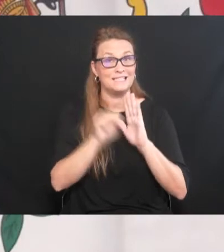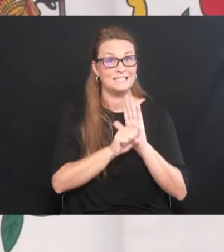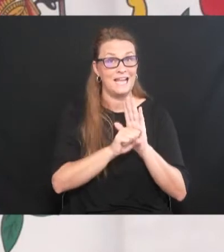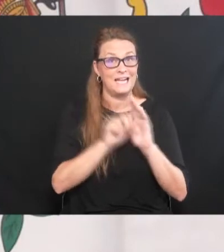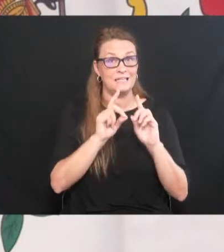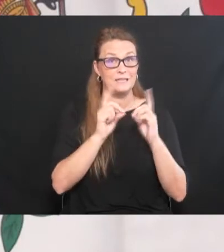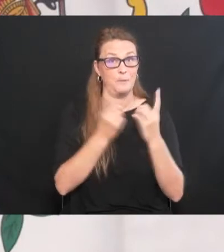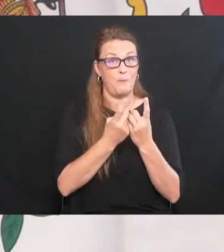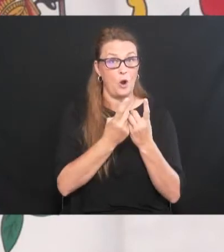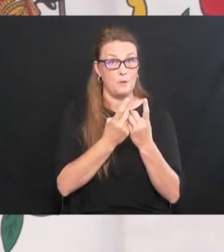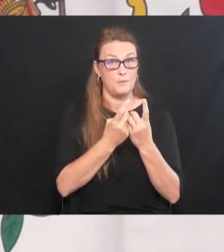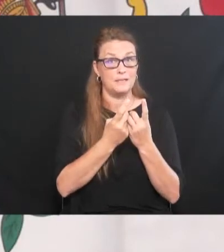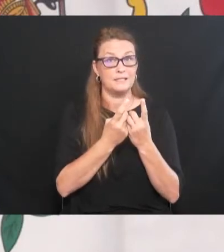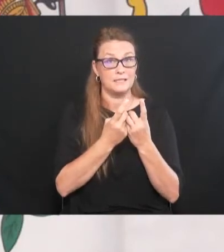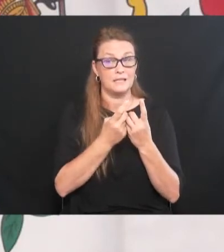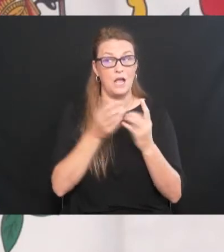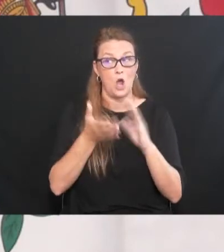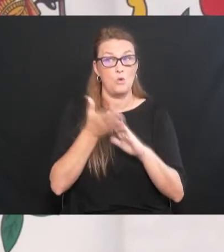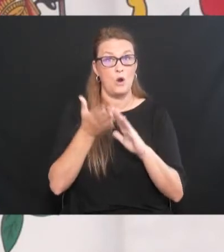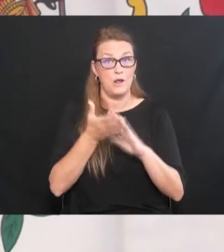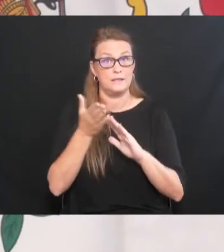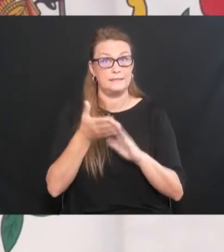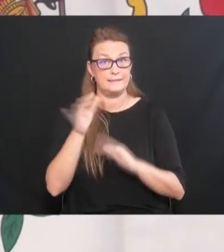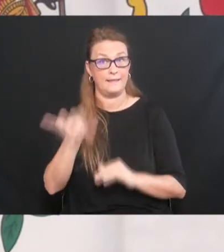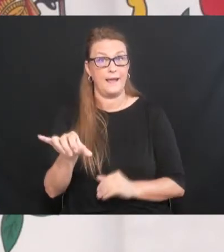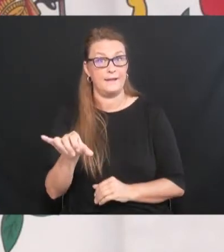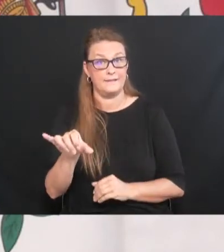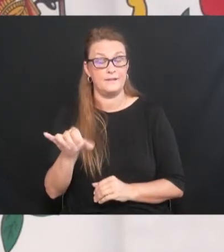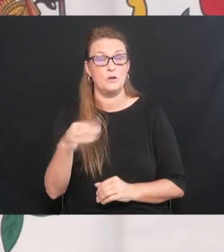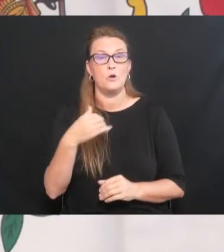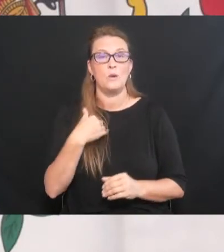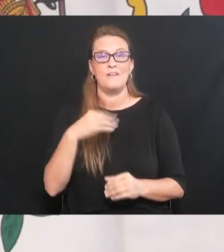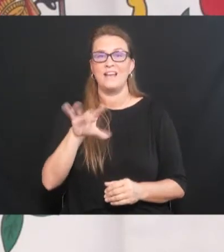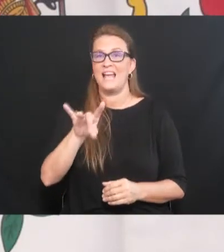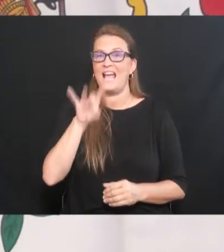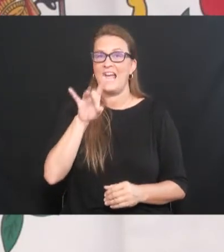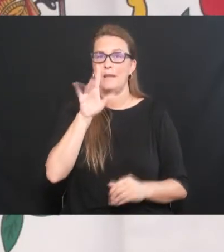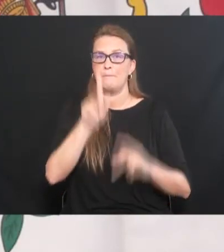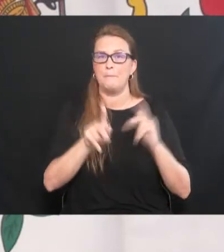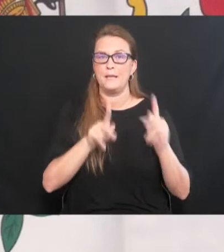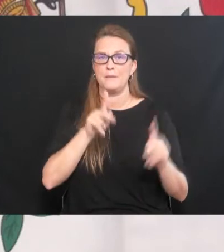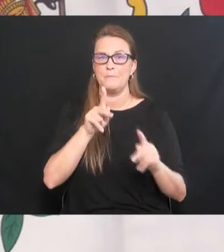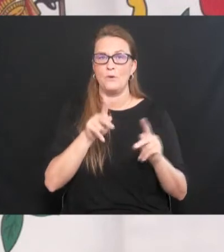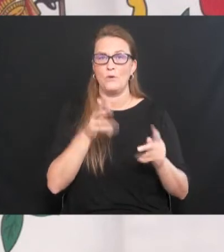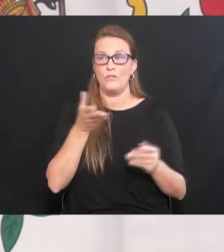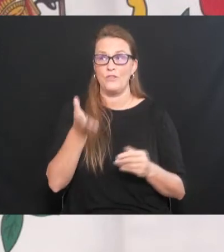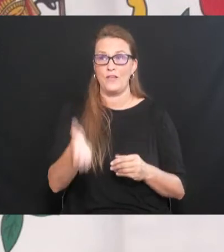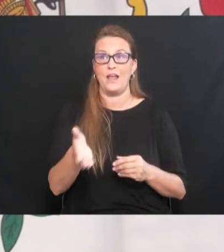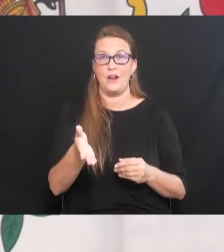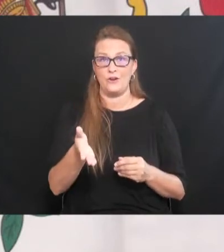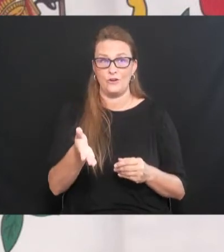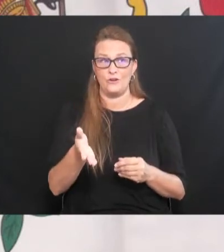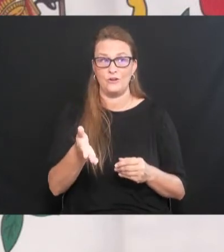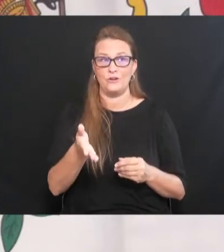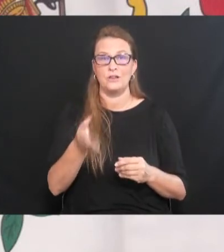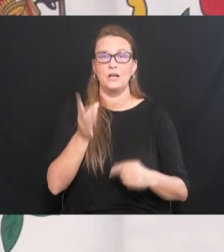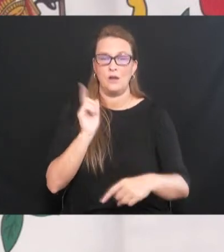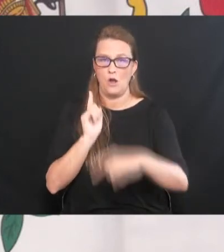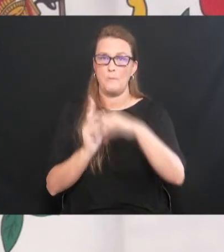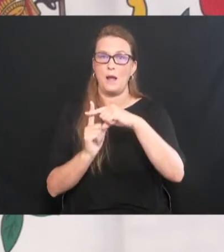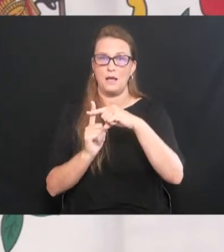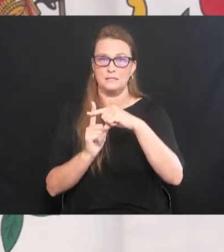Veterans Assistance operates. We currently have 8 residents in the Alzheimer's unit that have tested